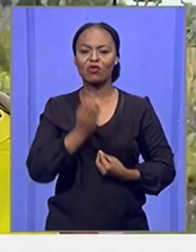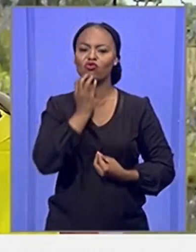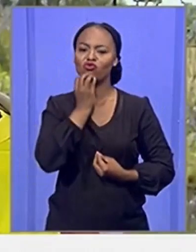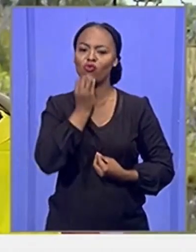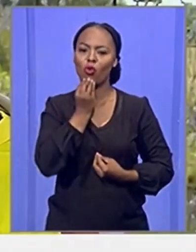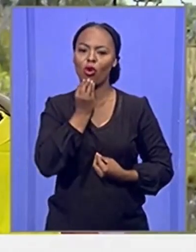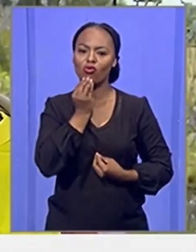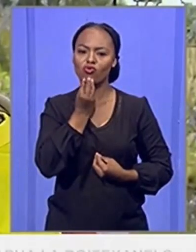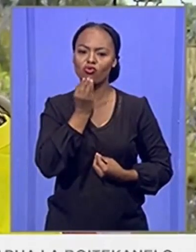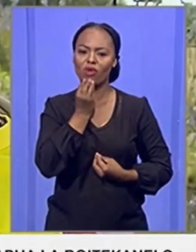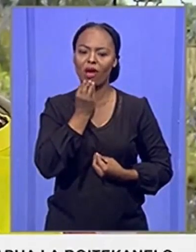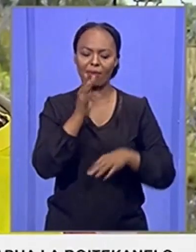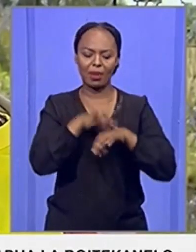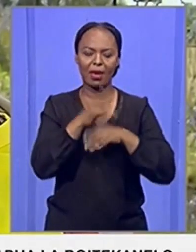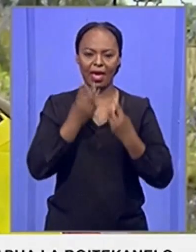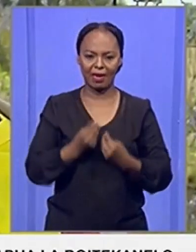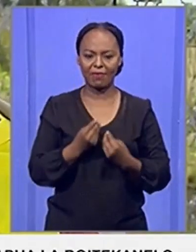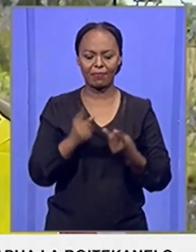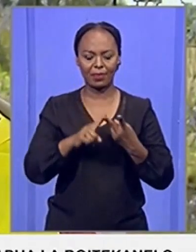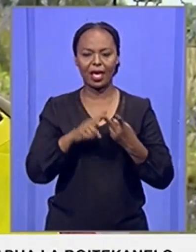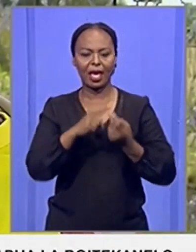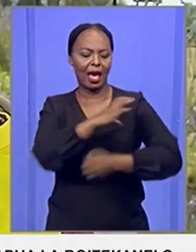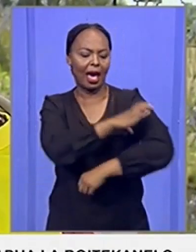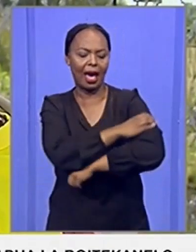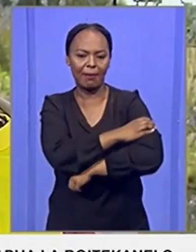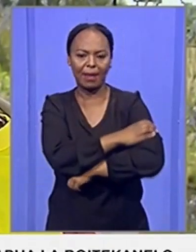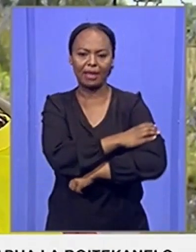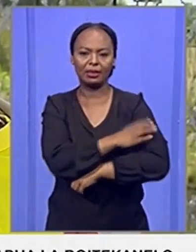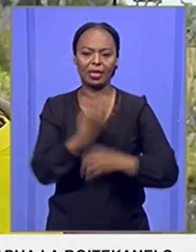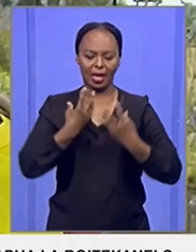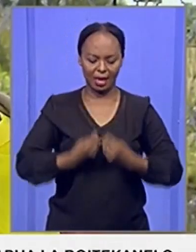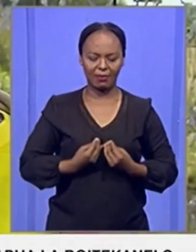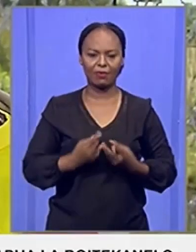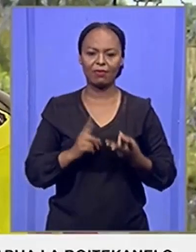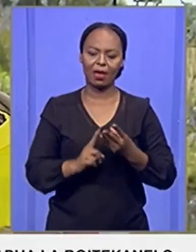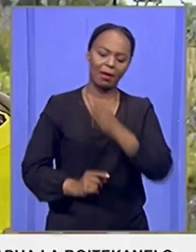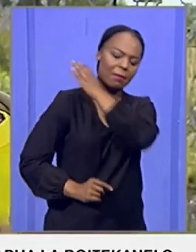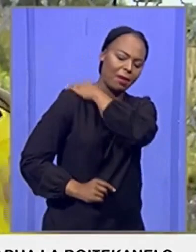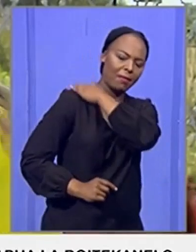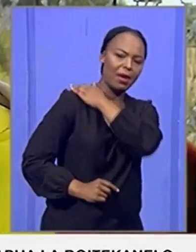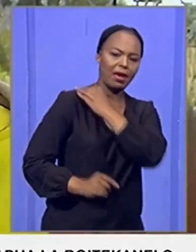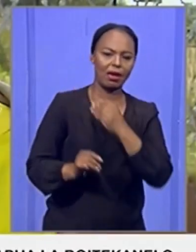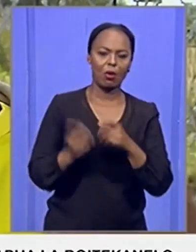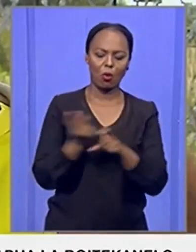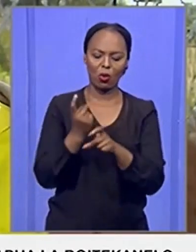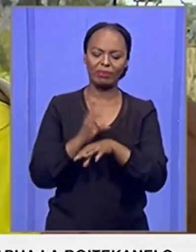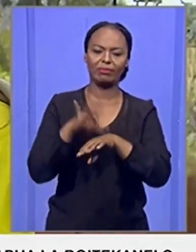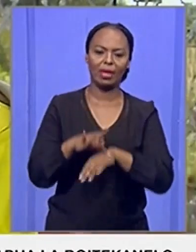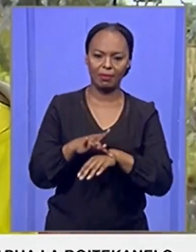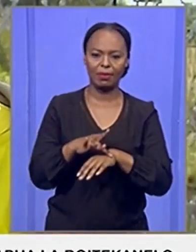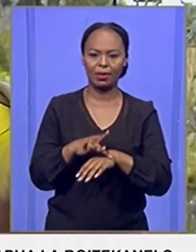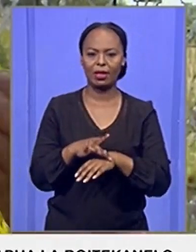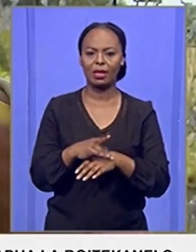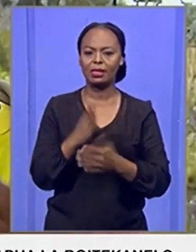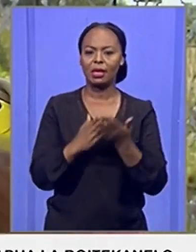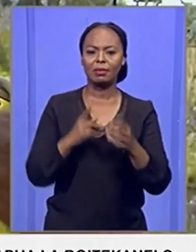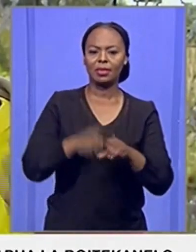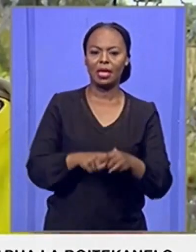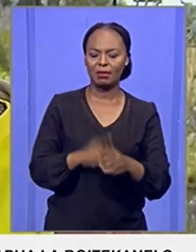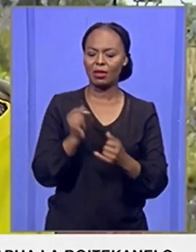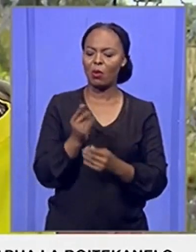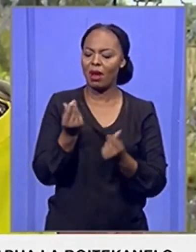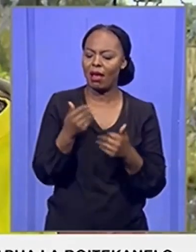le high blood le mokotla. Yani go no dirang gore kana go bo sena tšhelete tsa motho tsa me